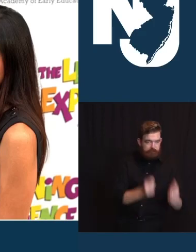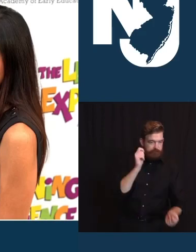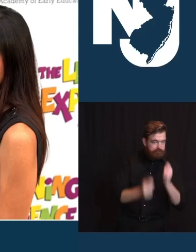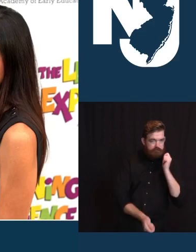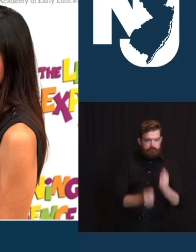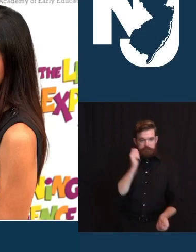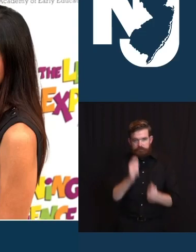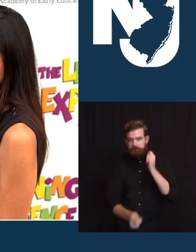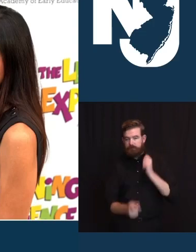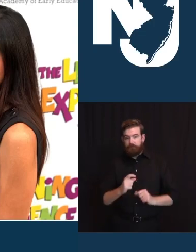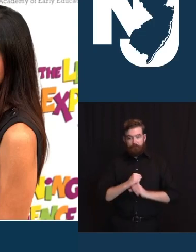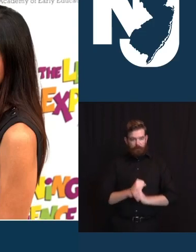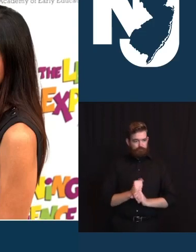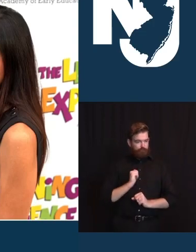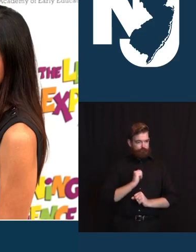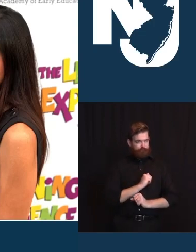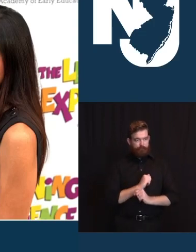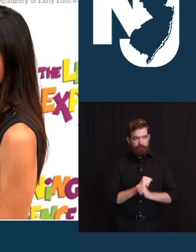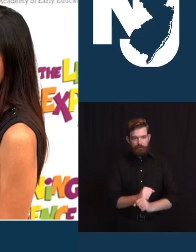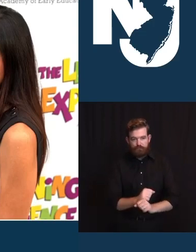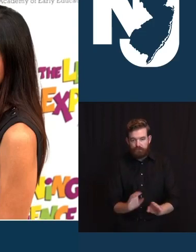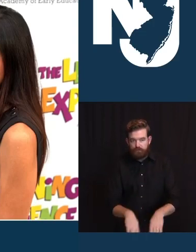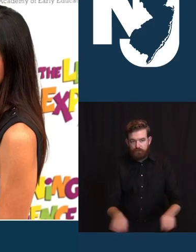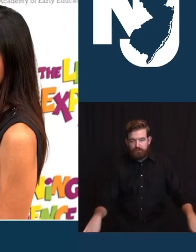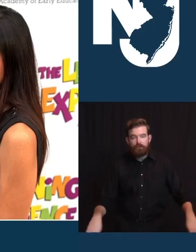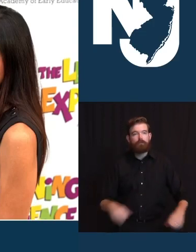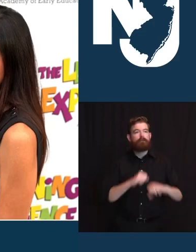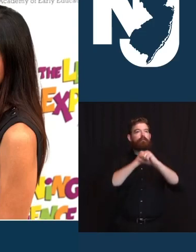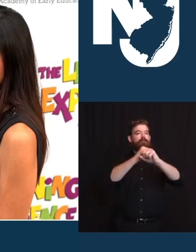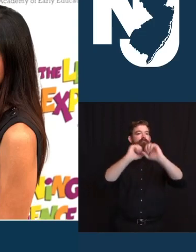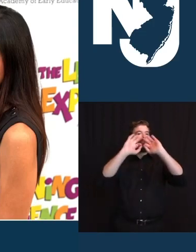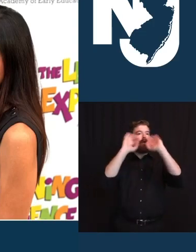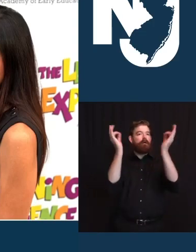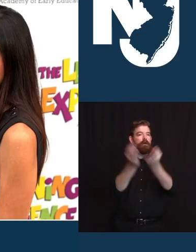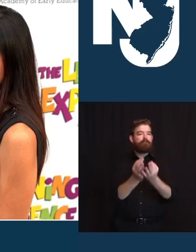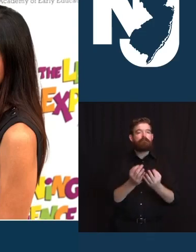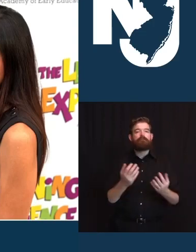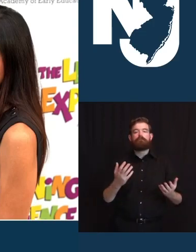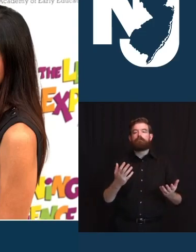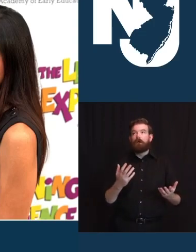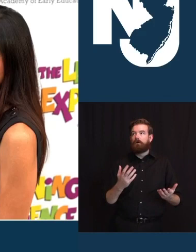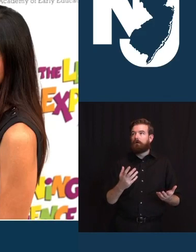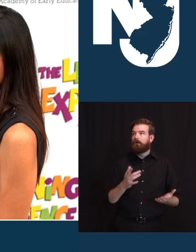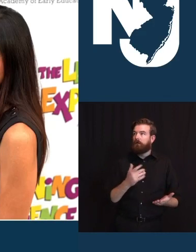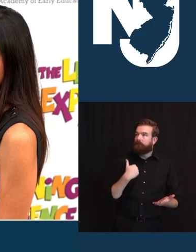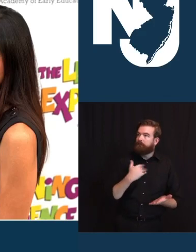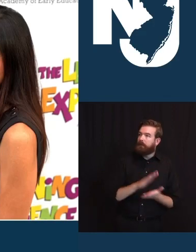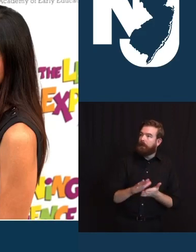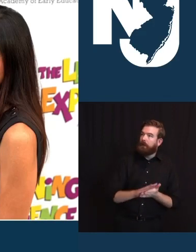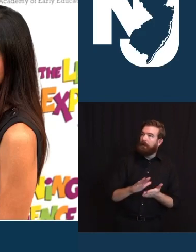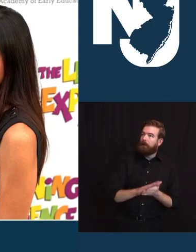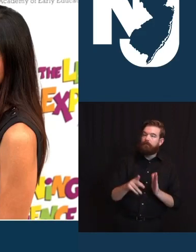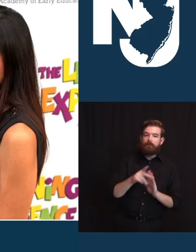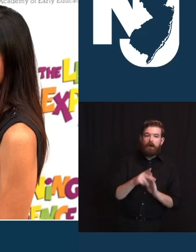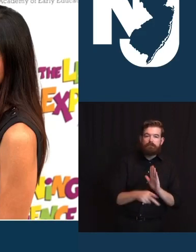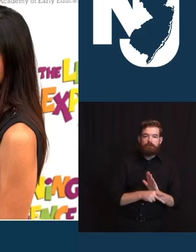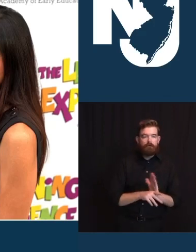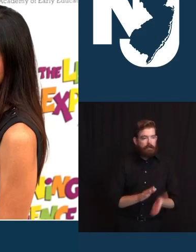families who they work with every day. New hygiene and cleaning protocols meant unexpected costs, and working with the